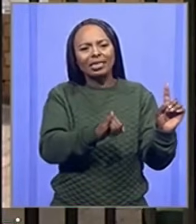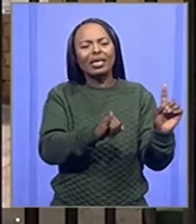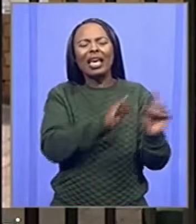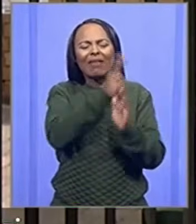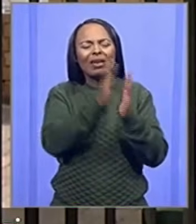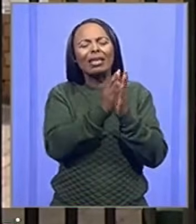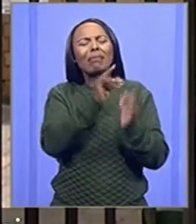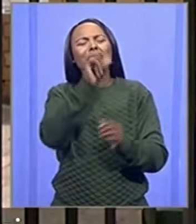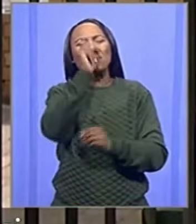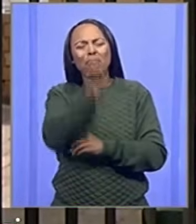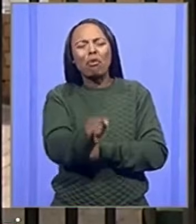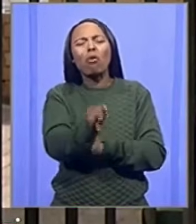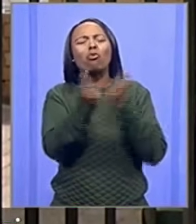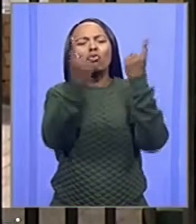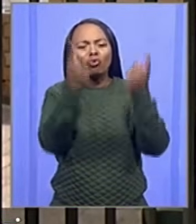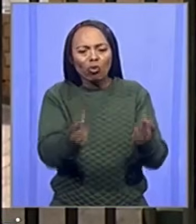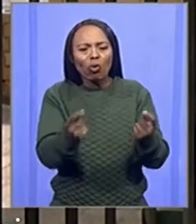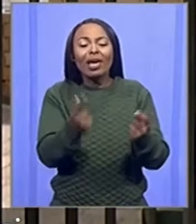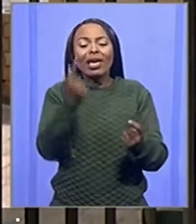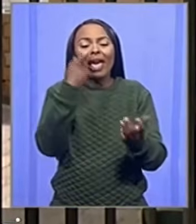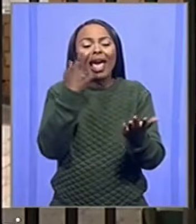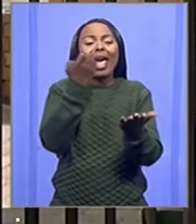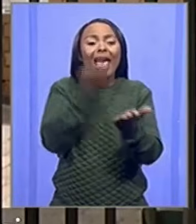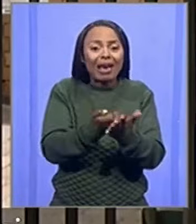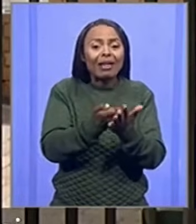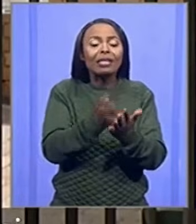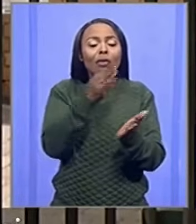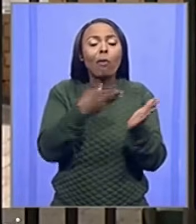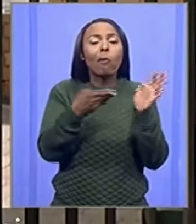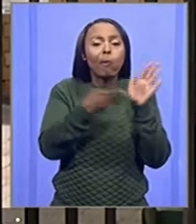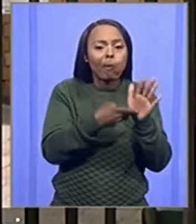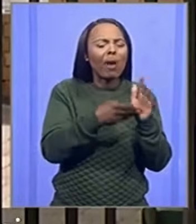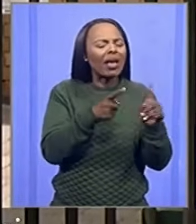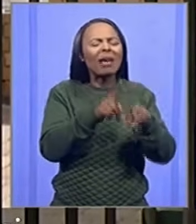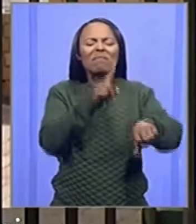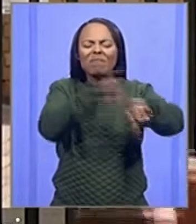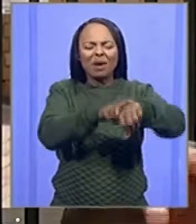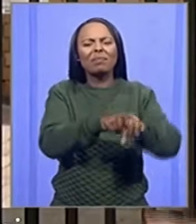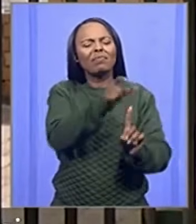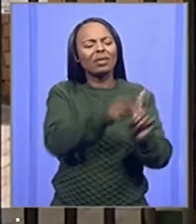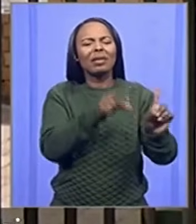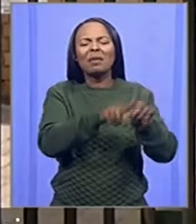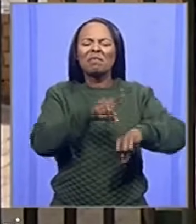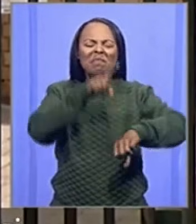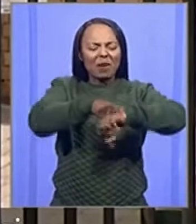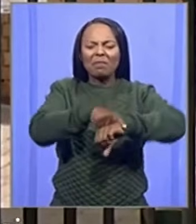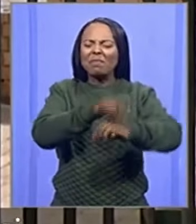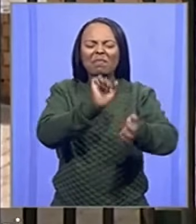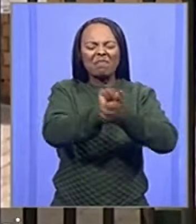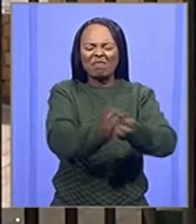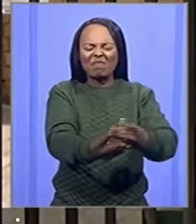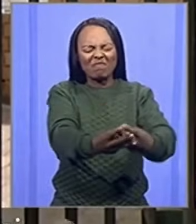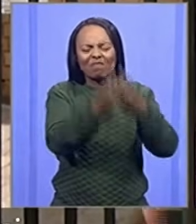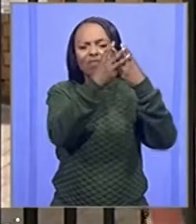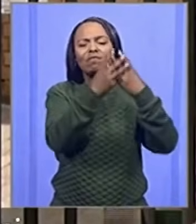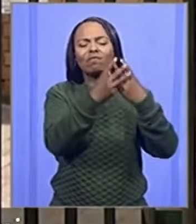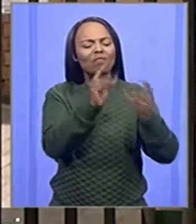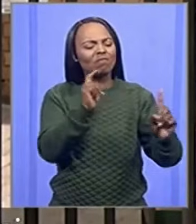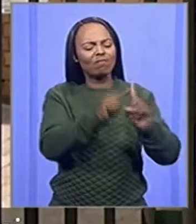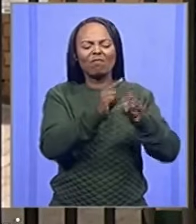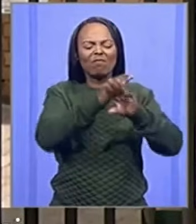tsone a bopaki bo le gone gore ke tsone di dirile a e kgolegelong mme a e go bolela koo ka gore ga gona ra